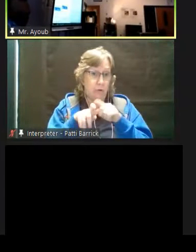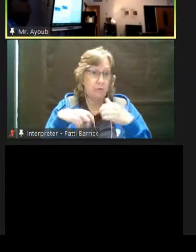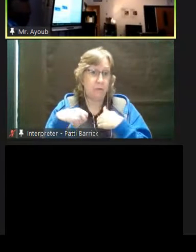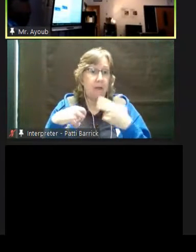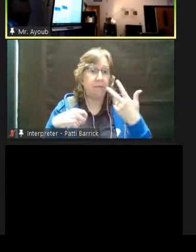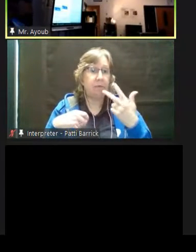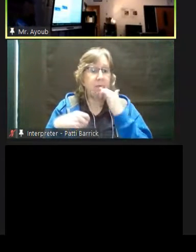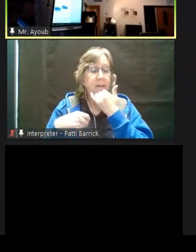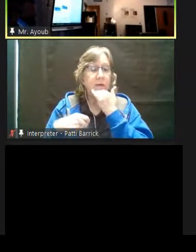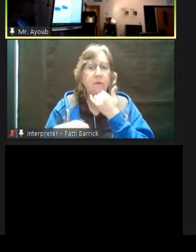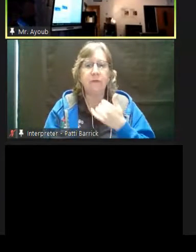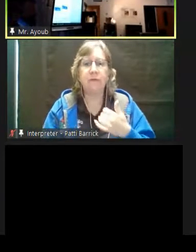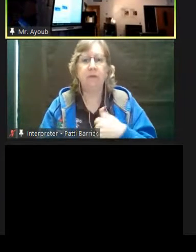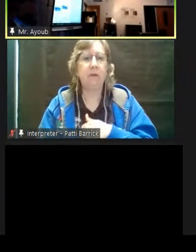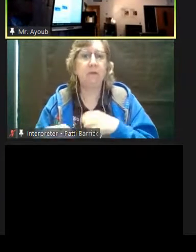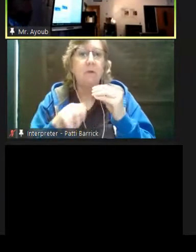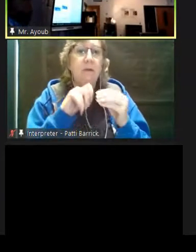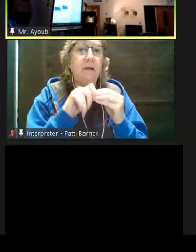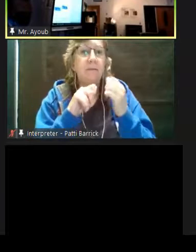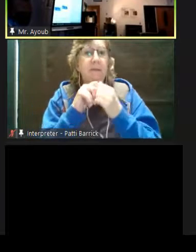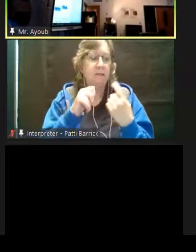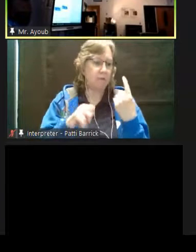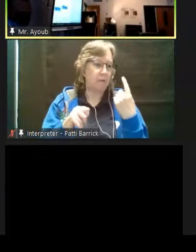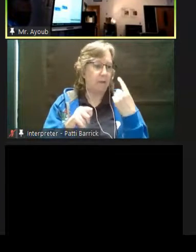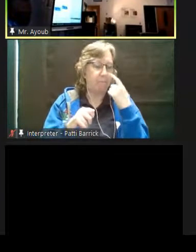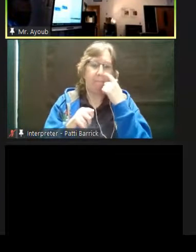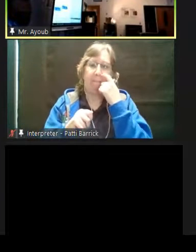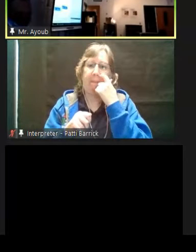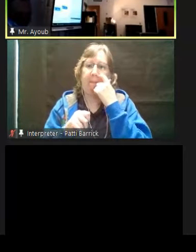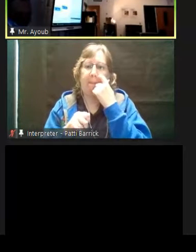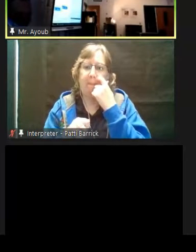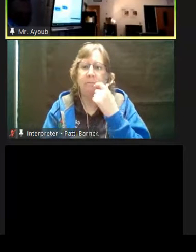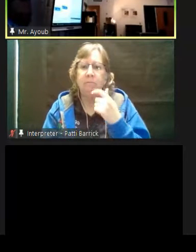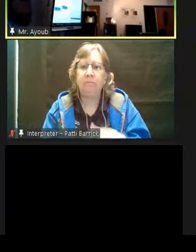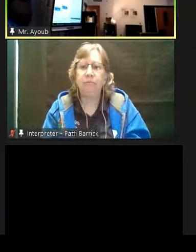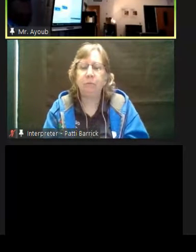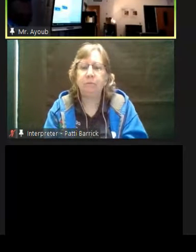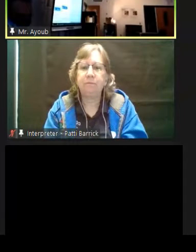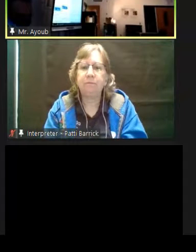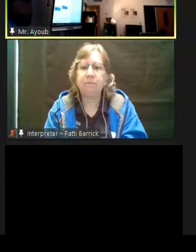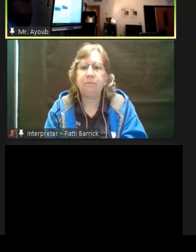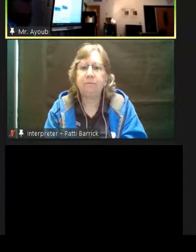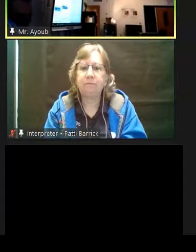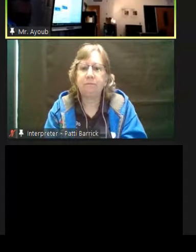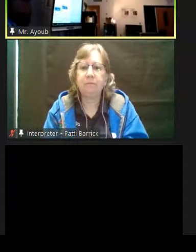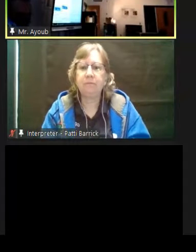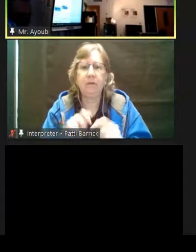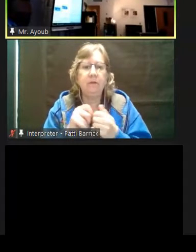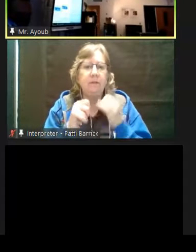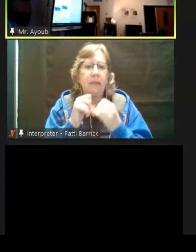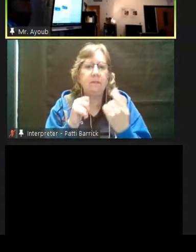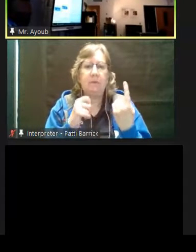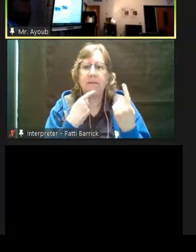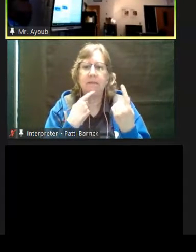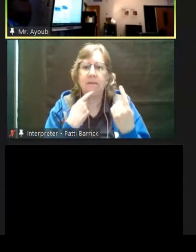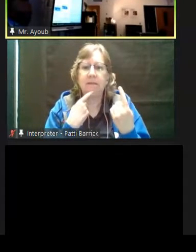So what we're gonna do is we're gonna fix each one of these errors. So let's start with the last one. It